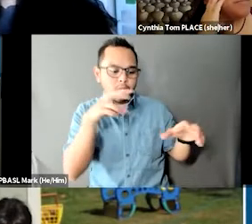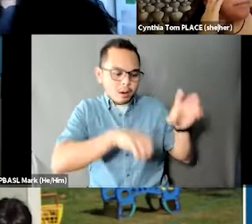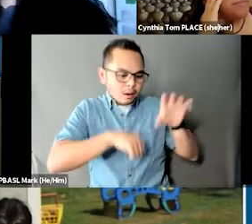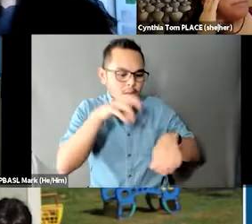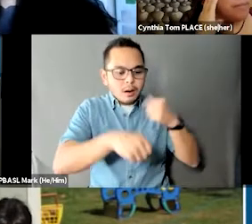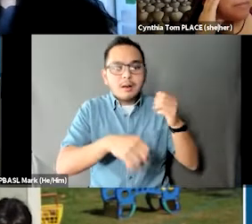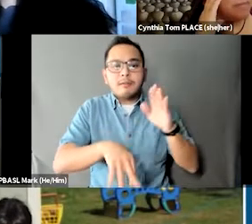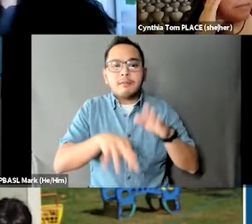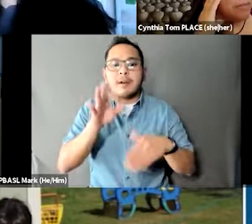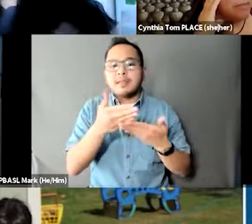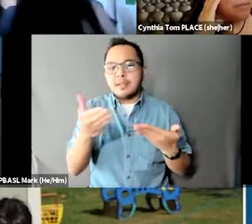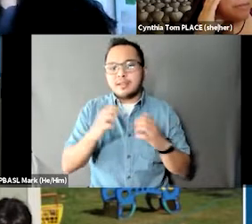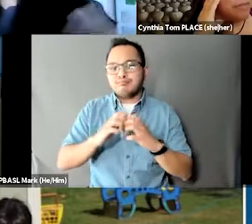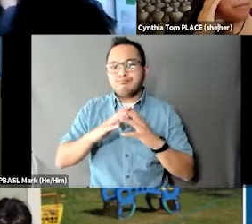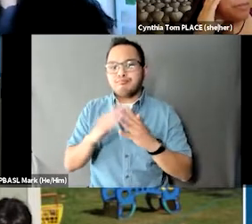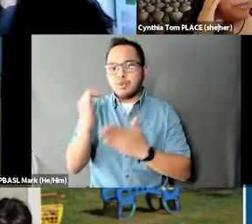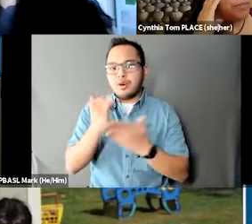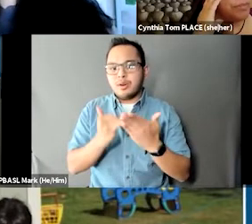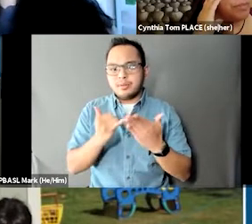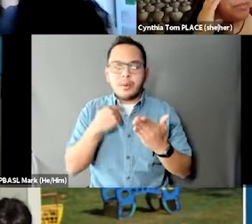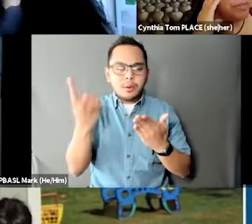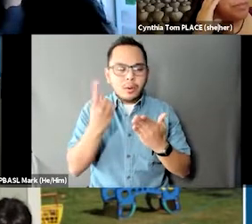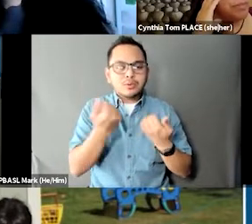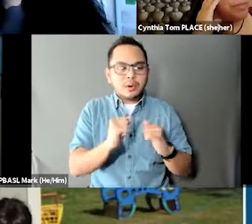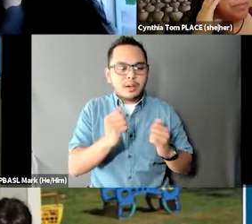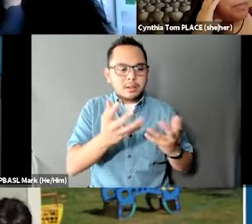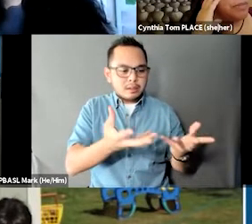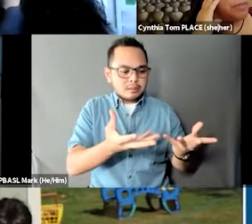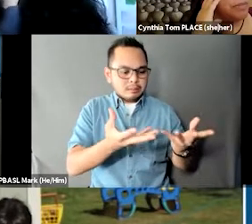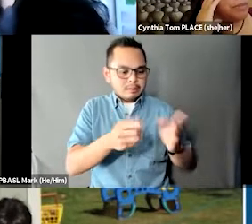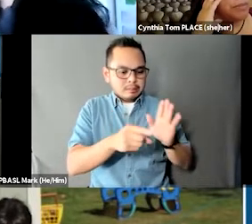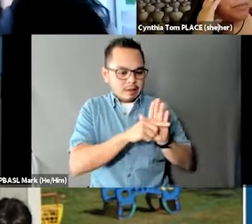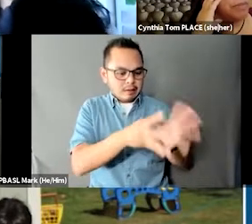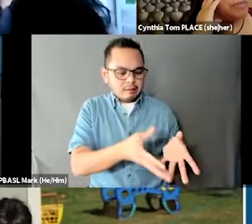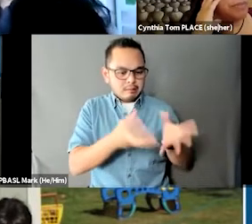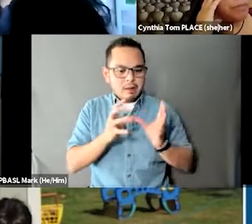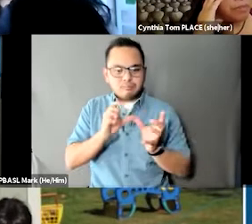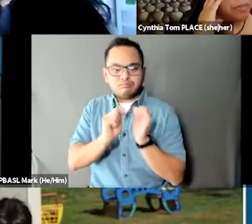always found that in order to channel my energy into something positive and regenerative.